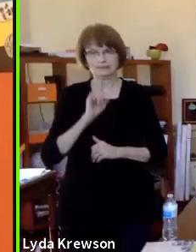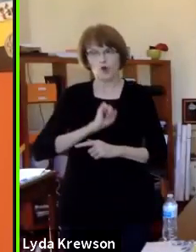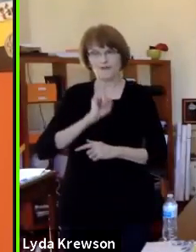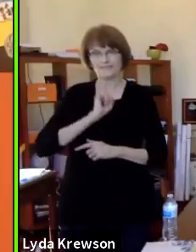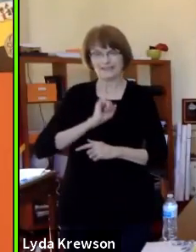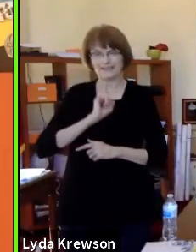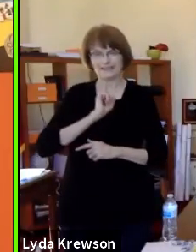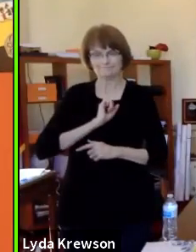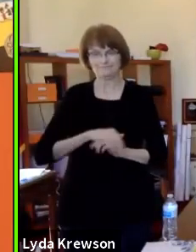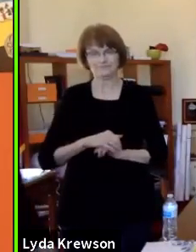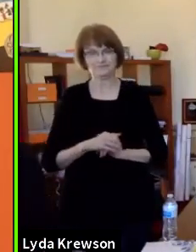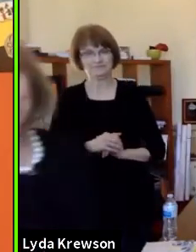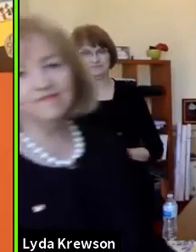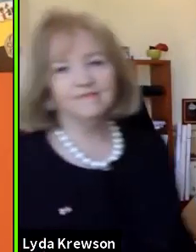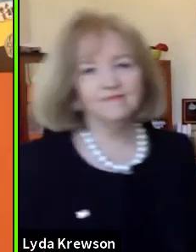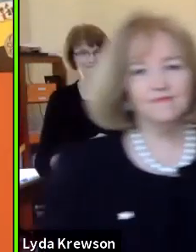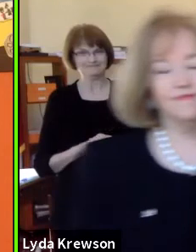Hold on.